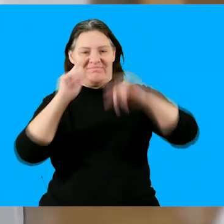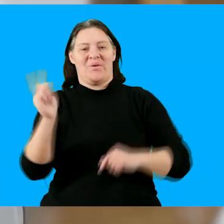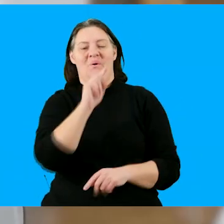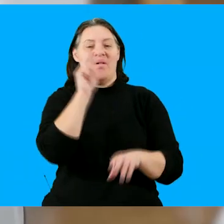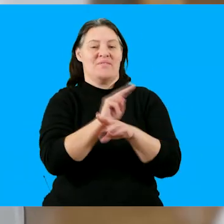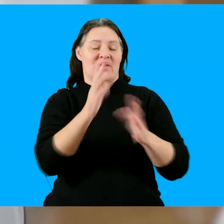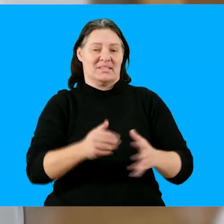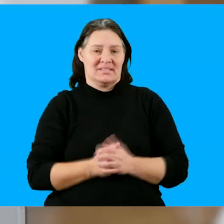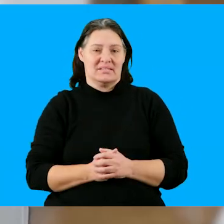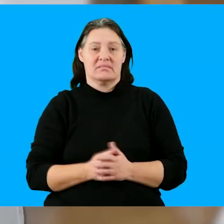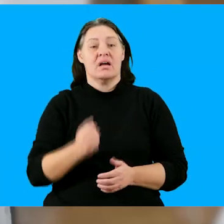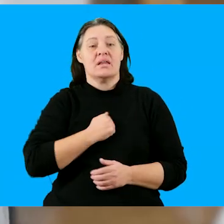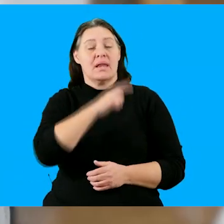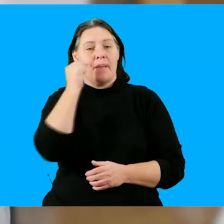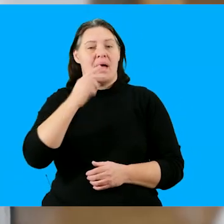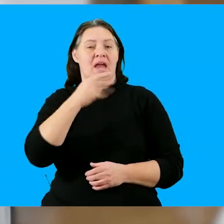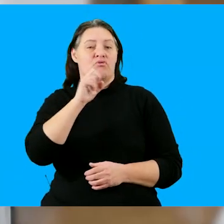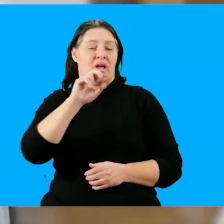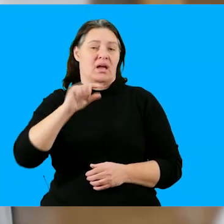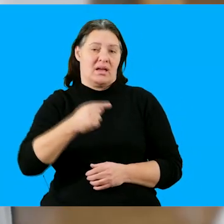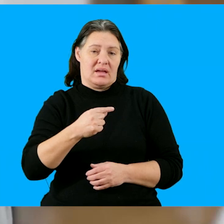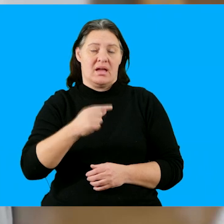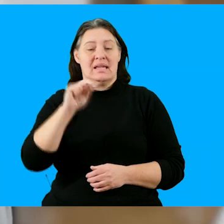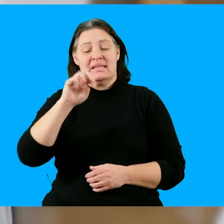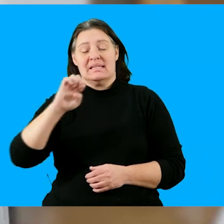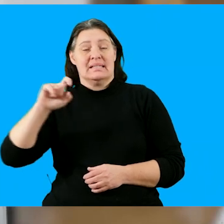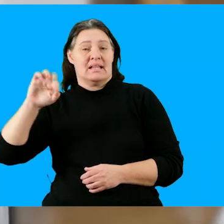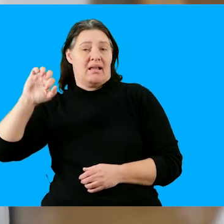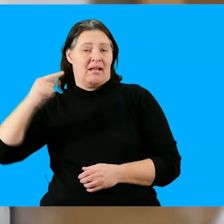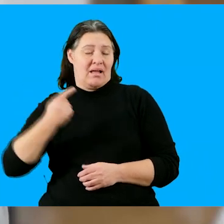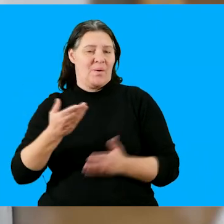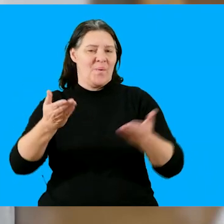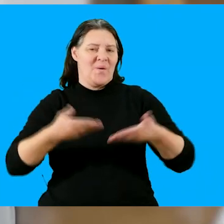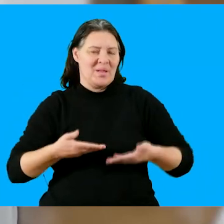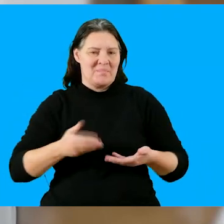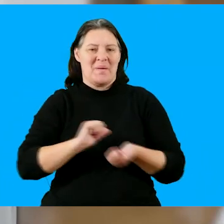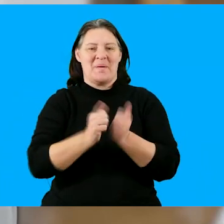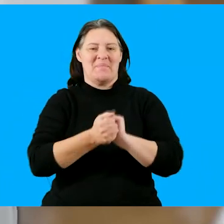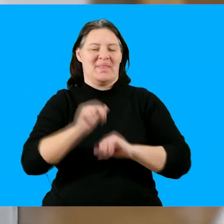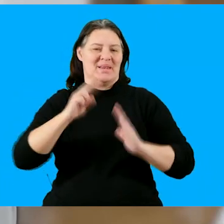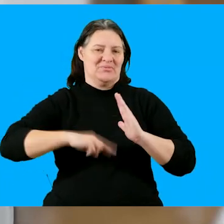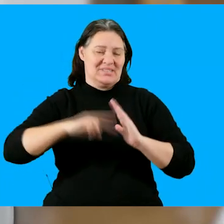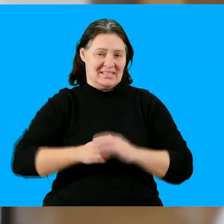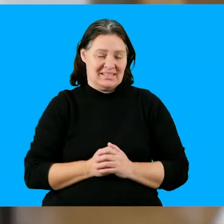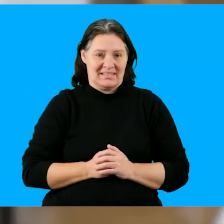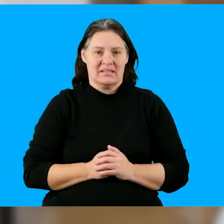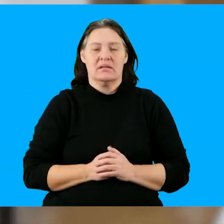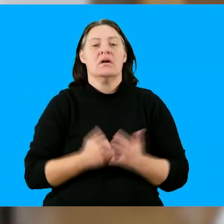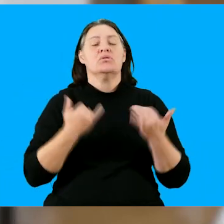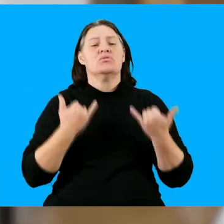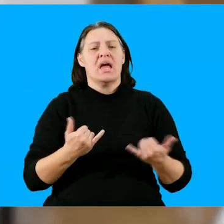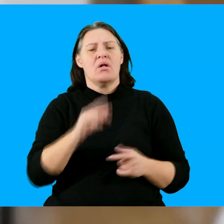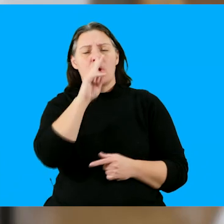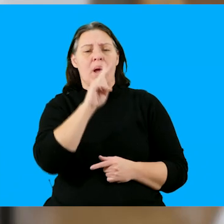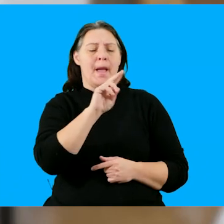Good day to all our viewers out there. My name is Heinrich Neertling and welcome to Mathematical Literacy. In today's lesson, we'll be looking at the topic